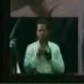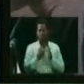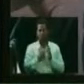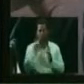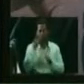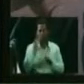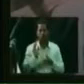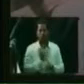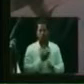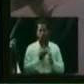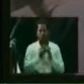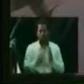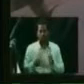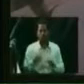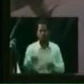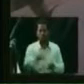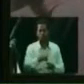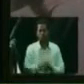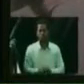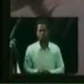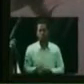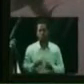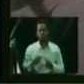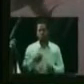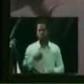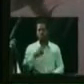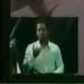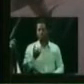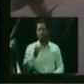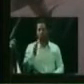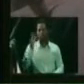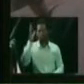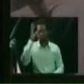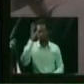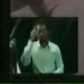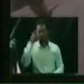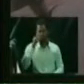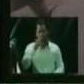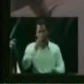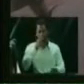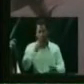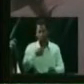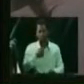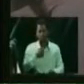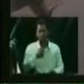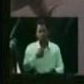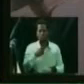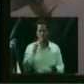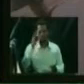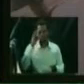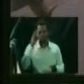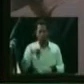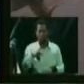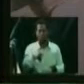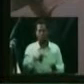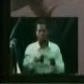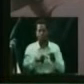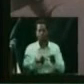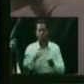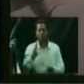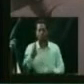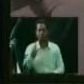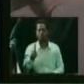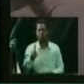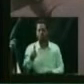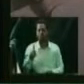our students and our children. As a parent, I can see no need for the fancifully titled positions created for these Broad